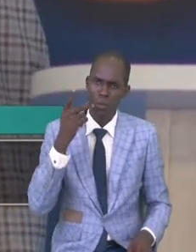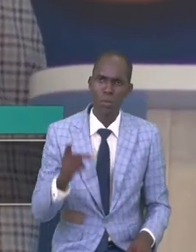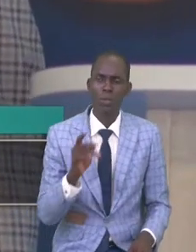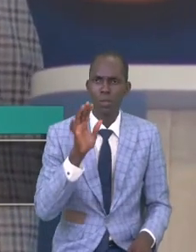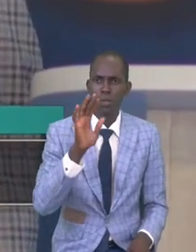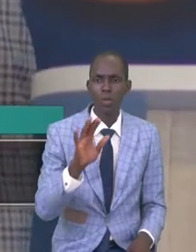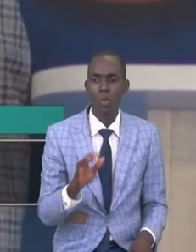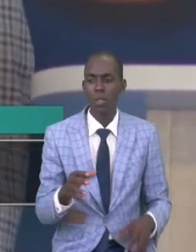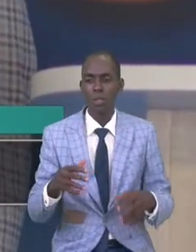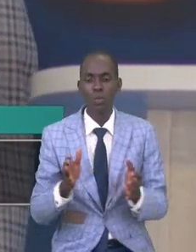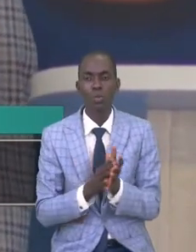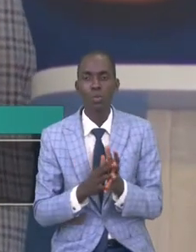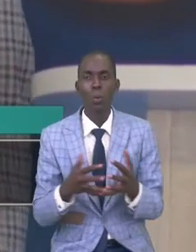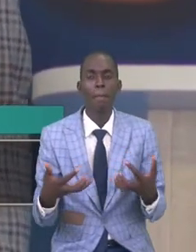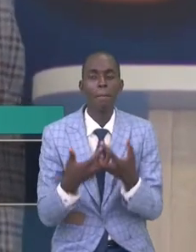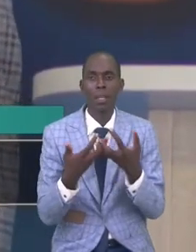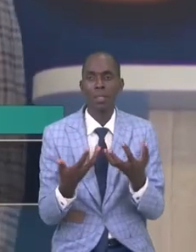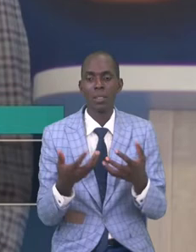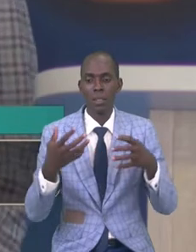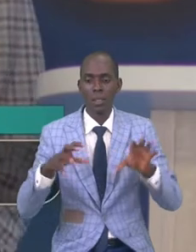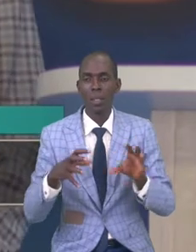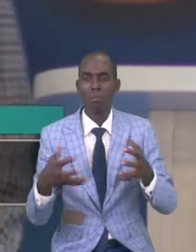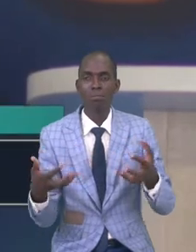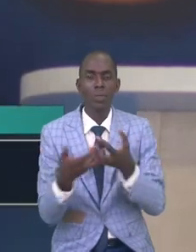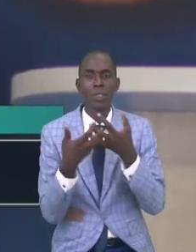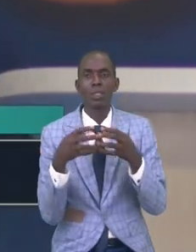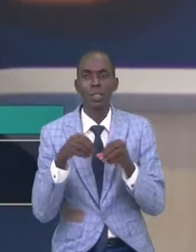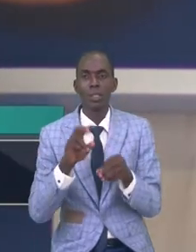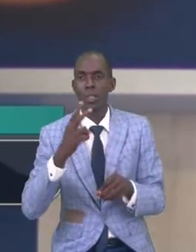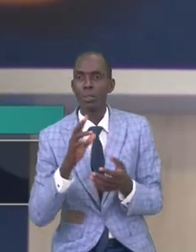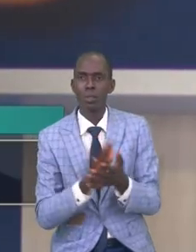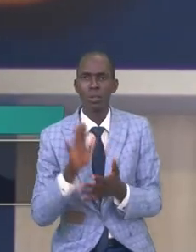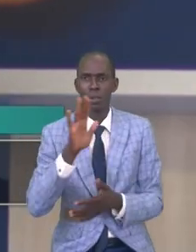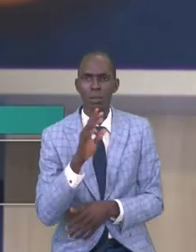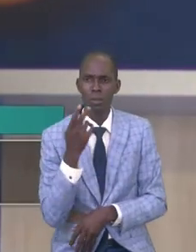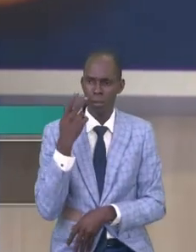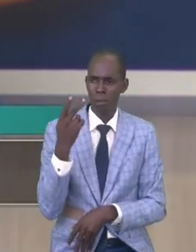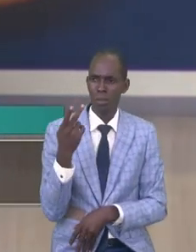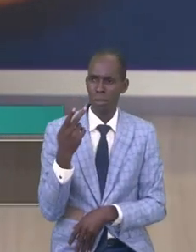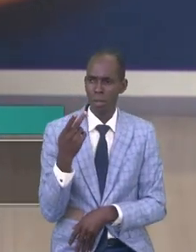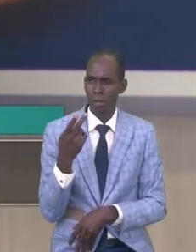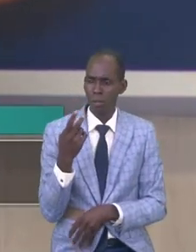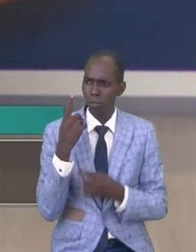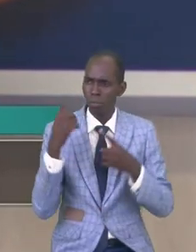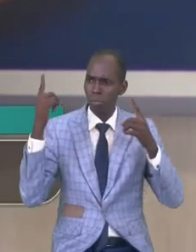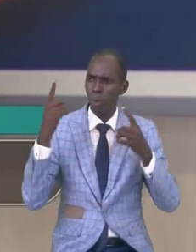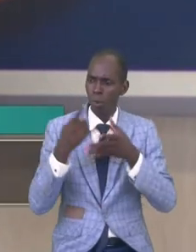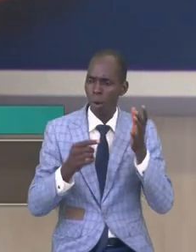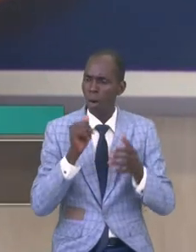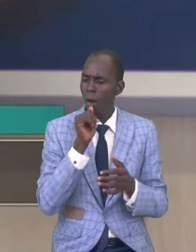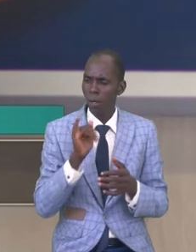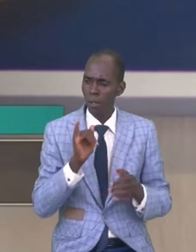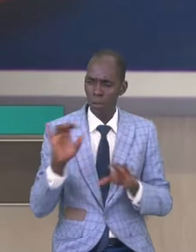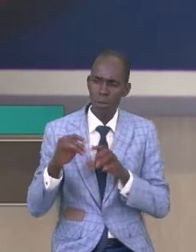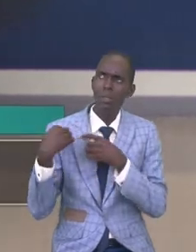primary school, or your classmates in the secondary school, and want to say, what have I been doing? I've been sleeping. I've not been